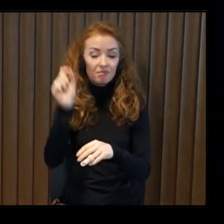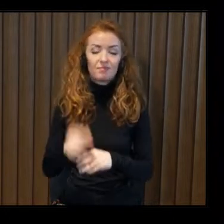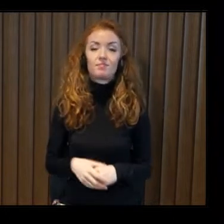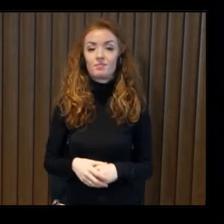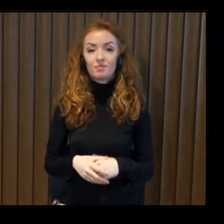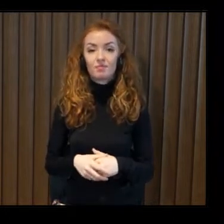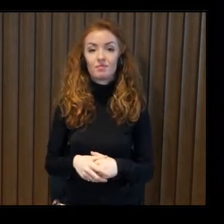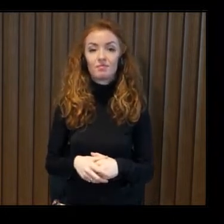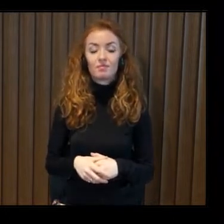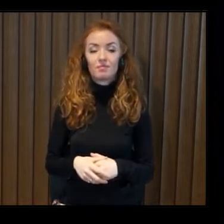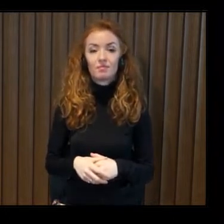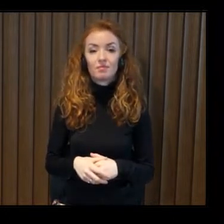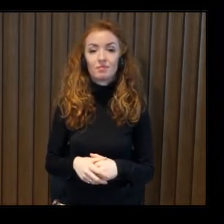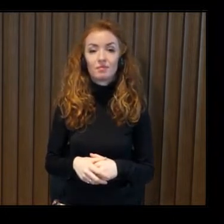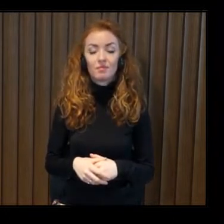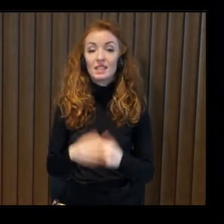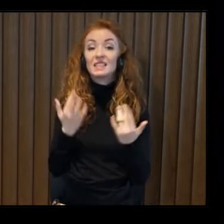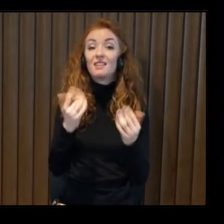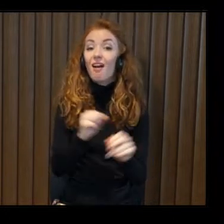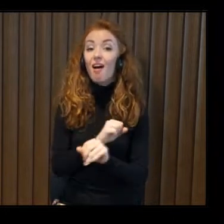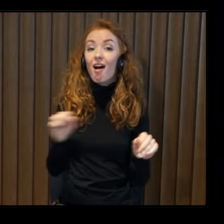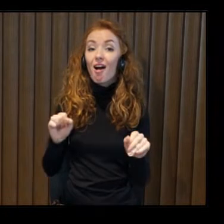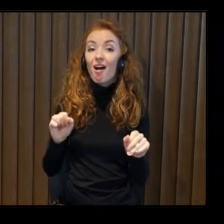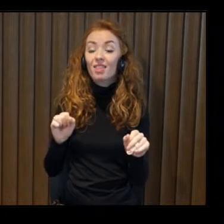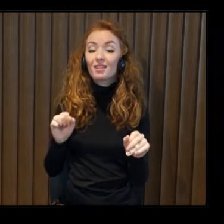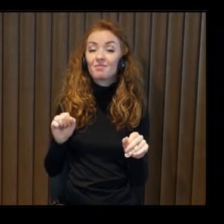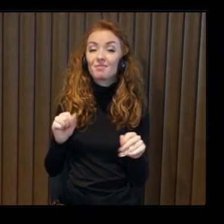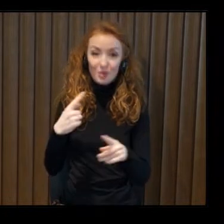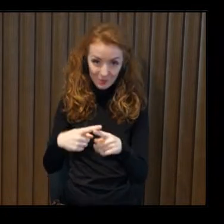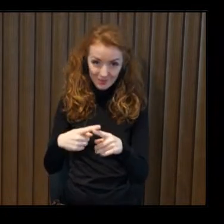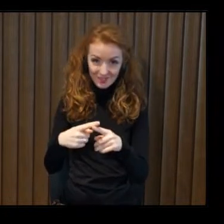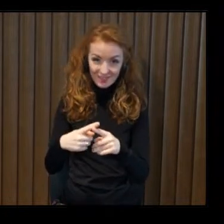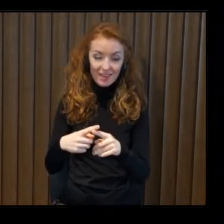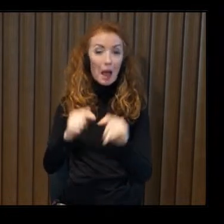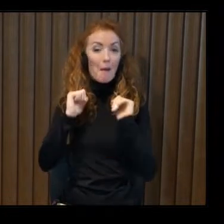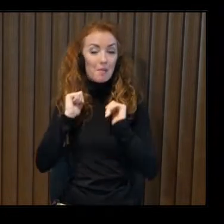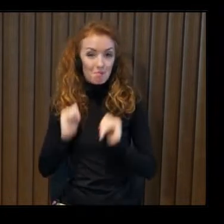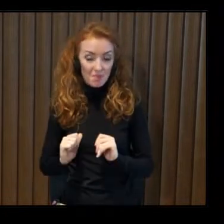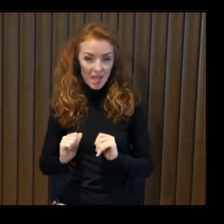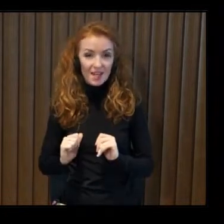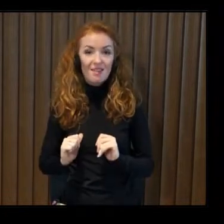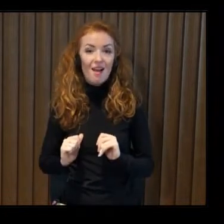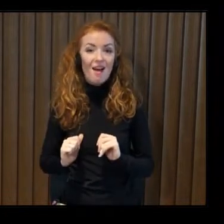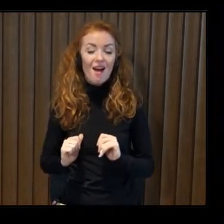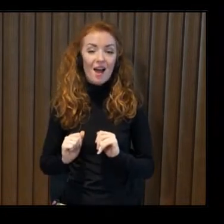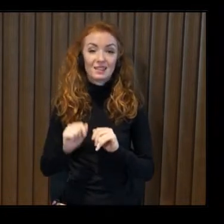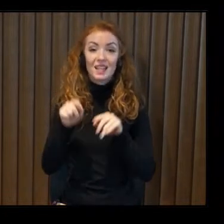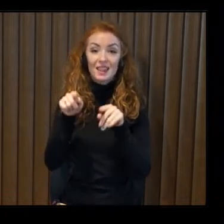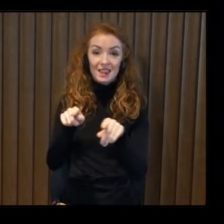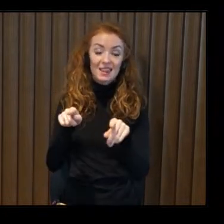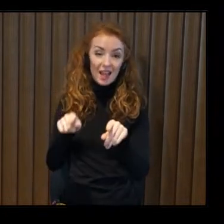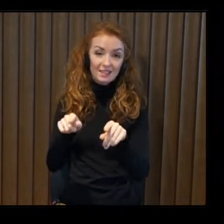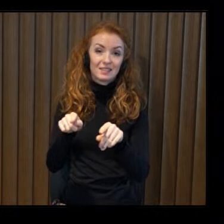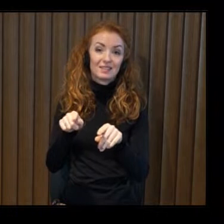reset? How fast does it take? And then satisfying is my favorite part of the definition of usability. It all comes down to your